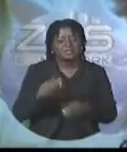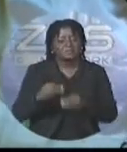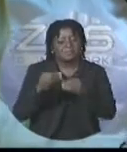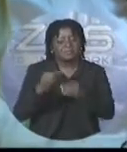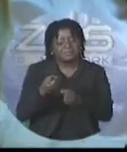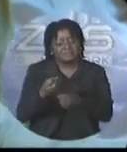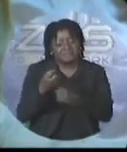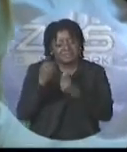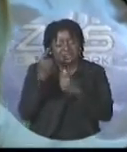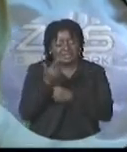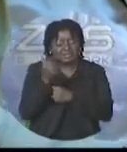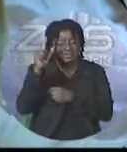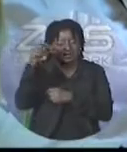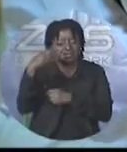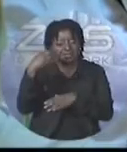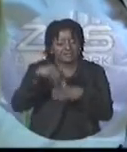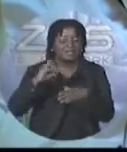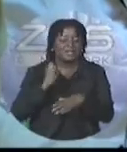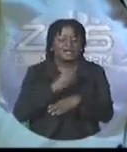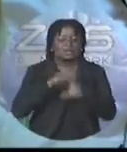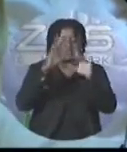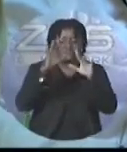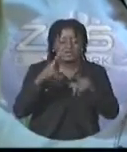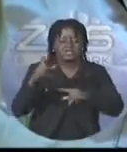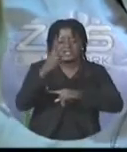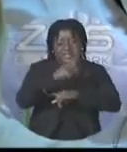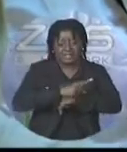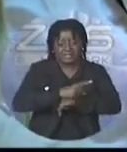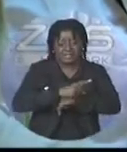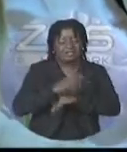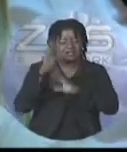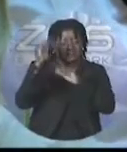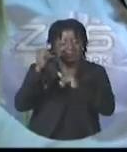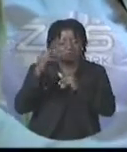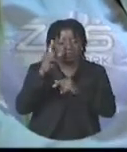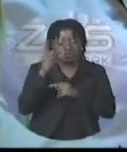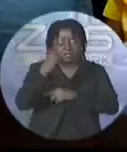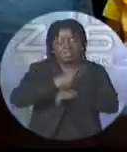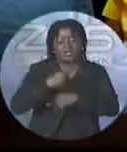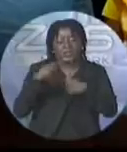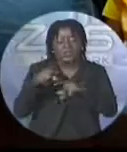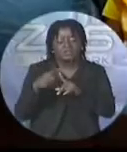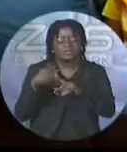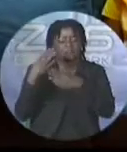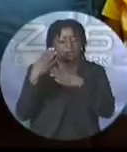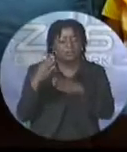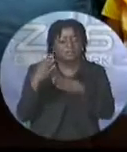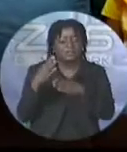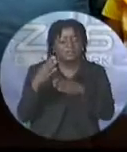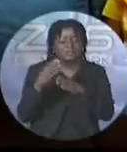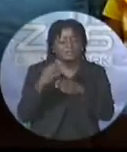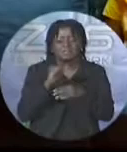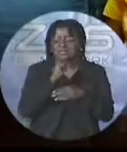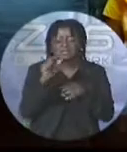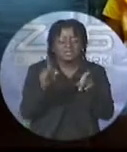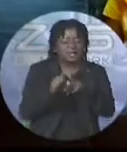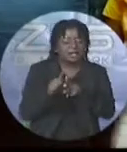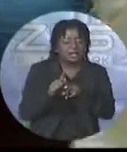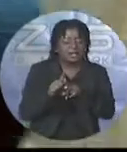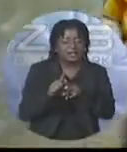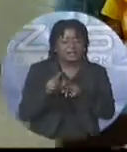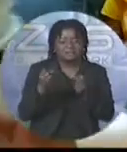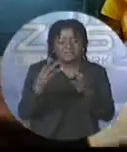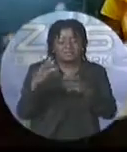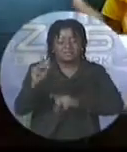bit of sun in our like rainy day today. So I'm looking forward to one day going to the Bahamas. And like many performers over the